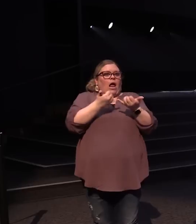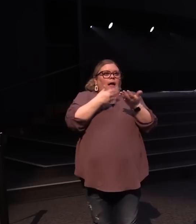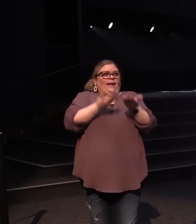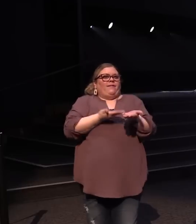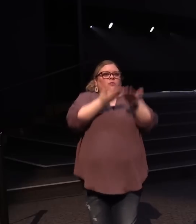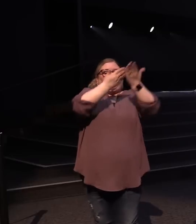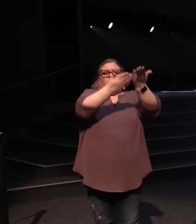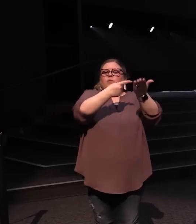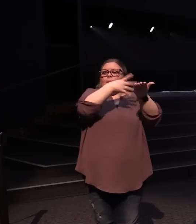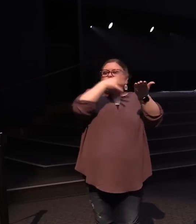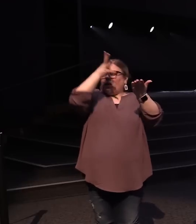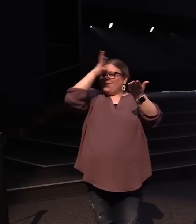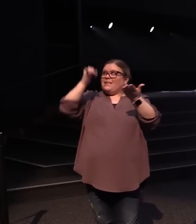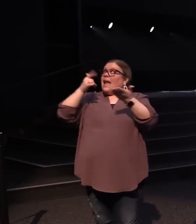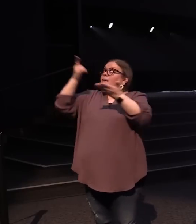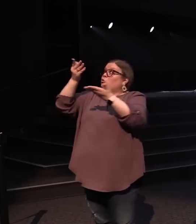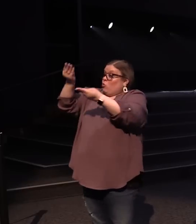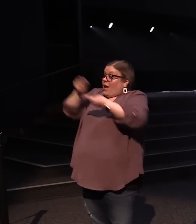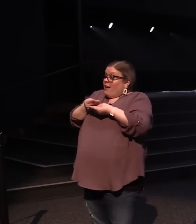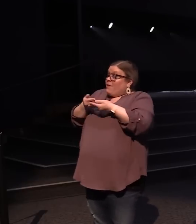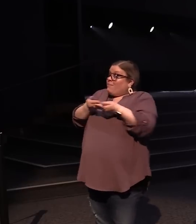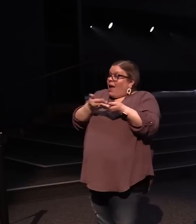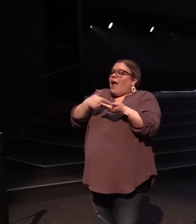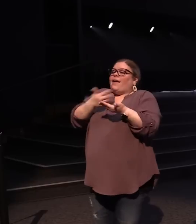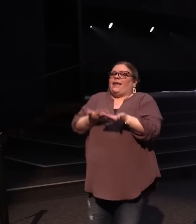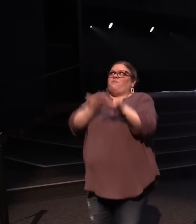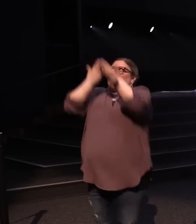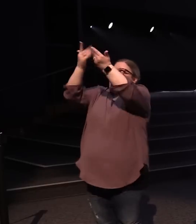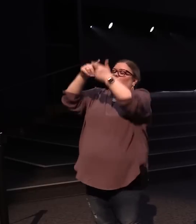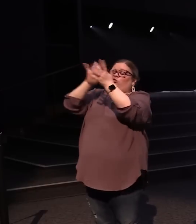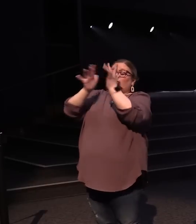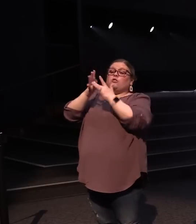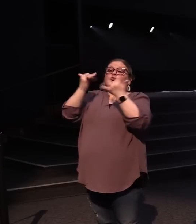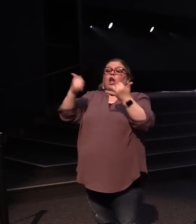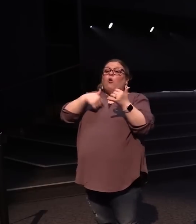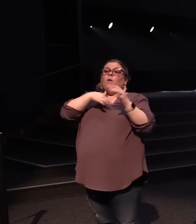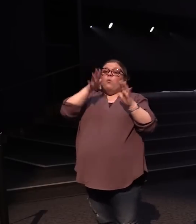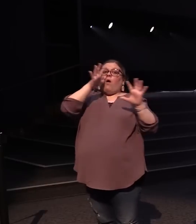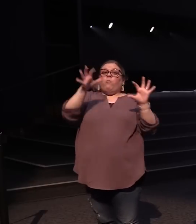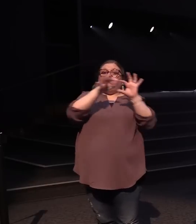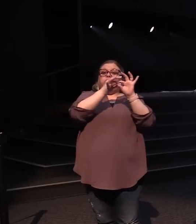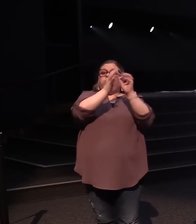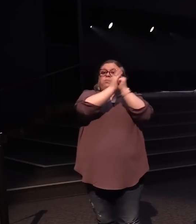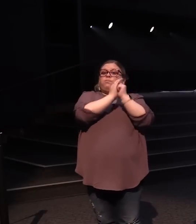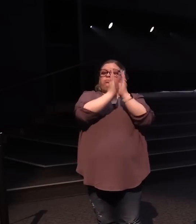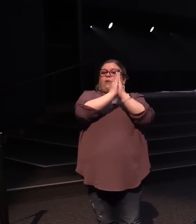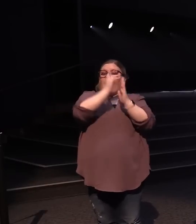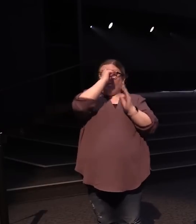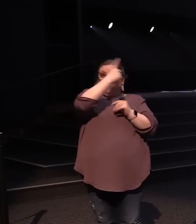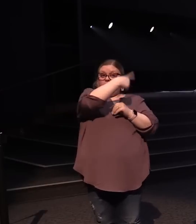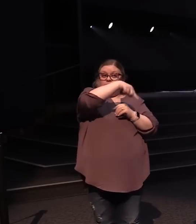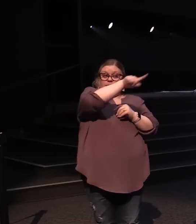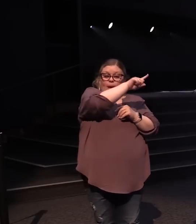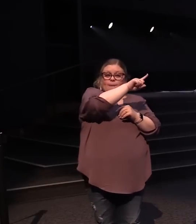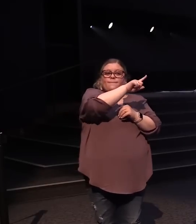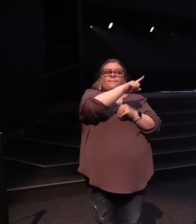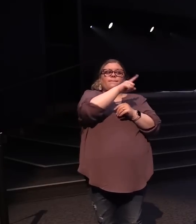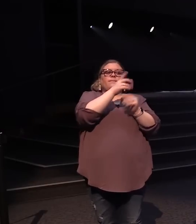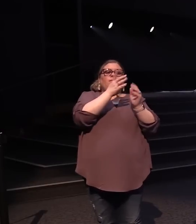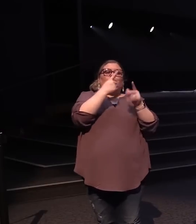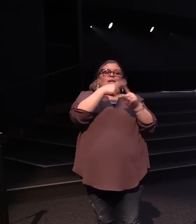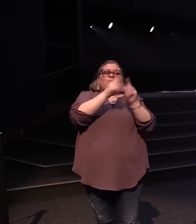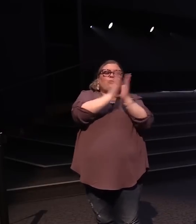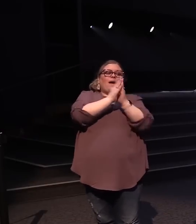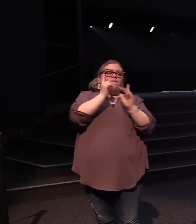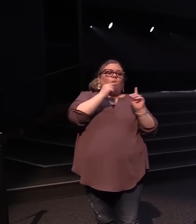So that's what these parents are doing today. And so we're going to join together in praying for these children, and we're going to join praying for these